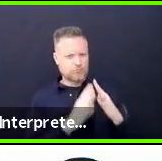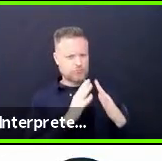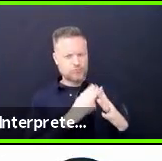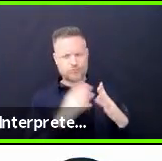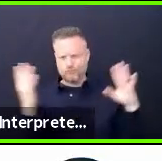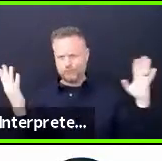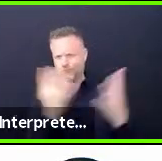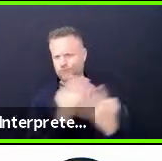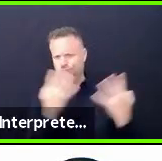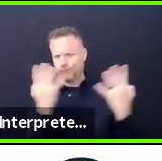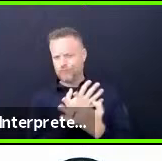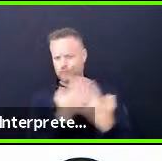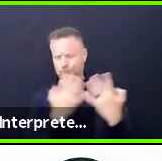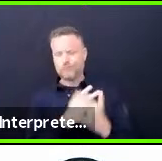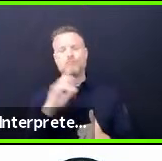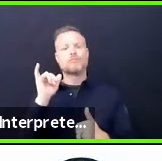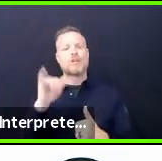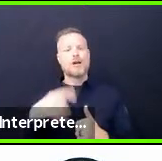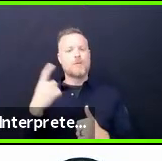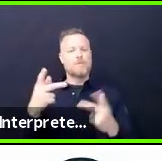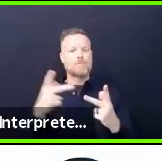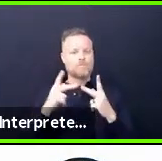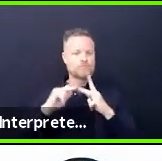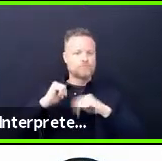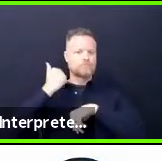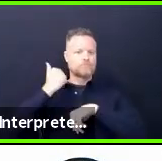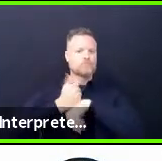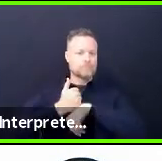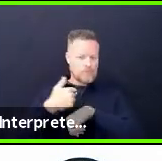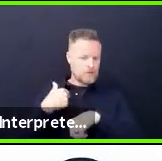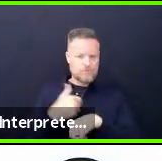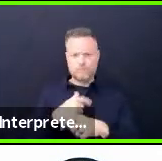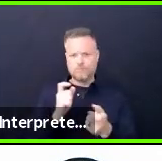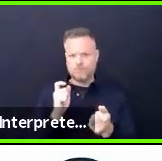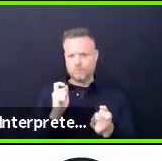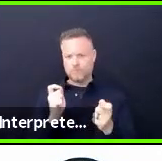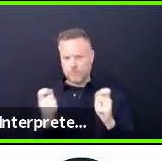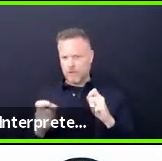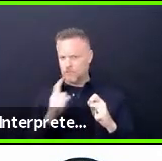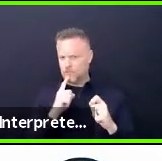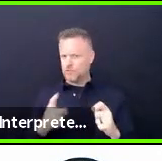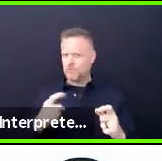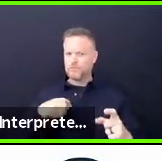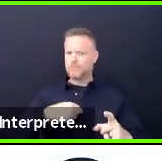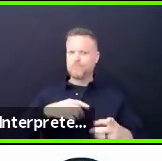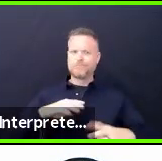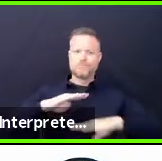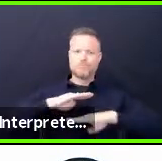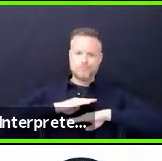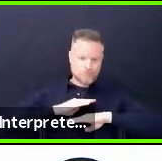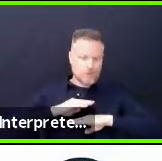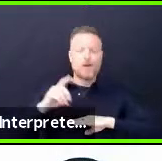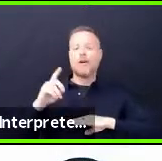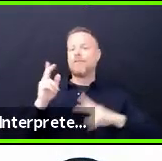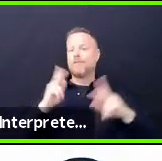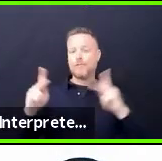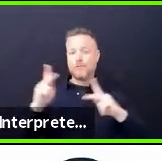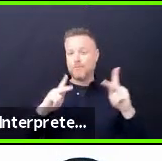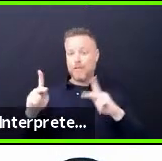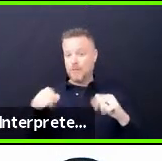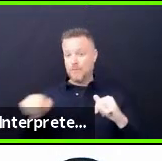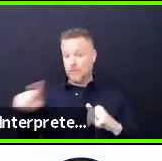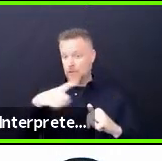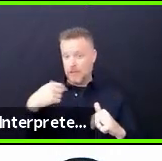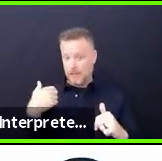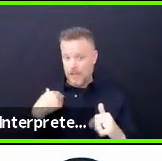that turned out to be one of the adaptations we had to make sure that we got more people access